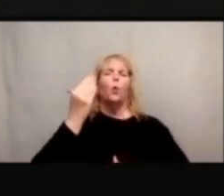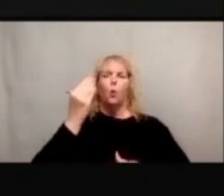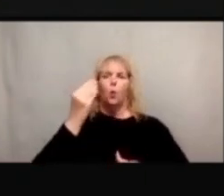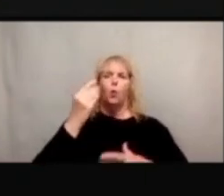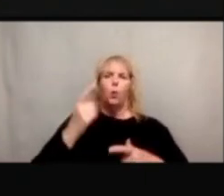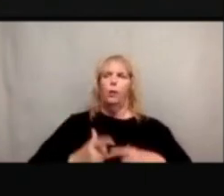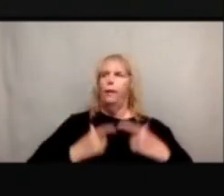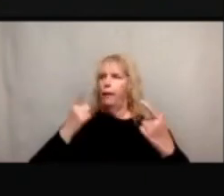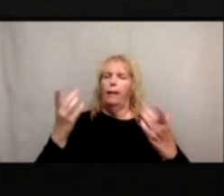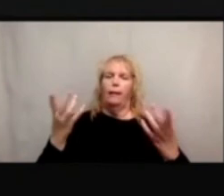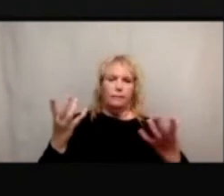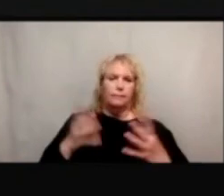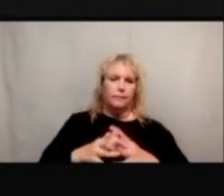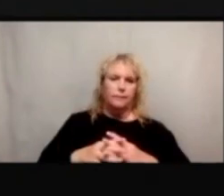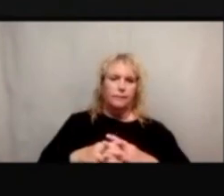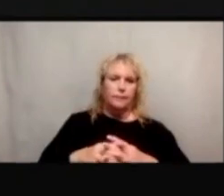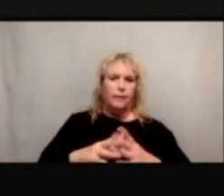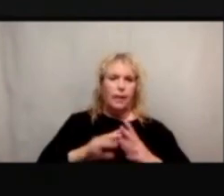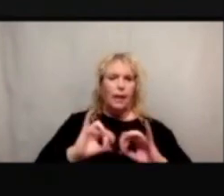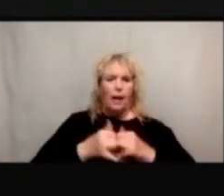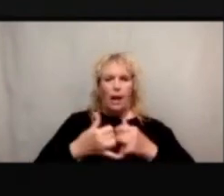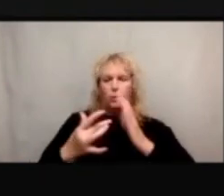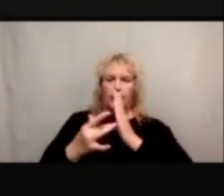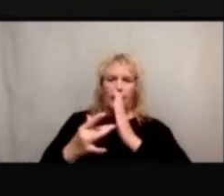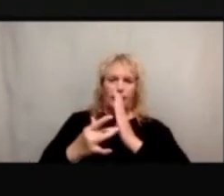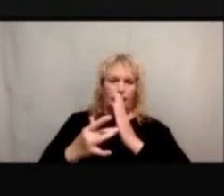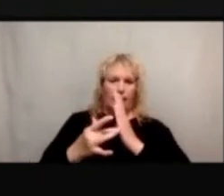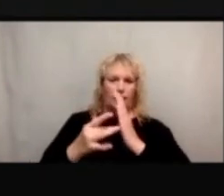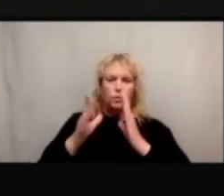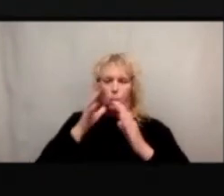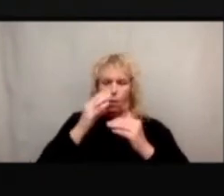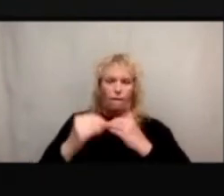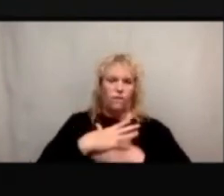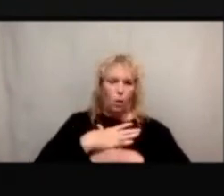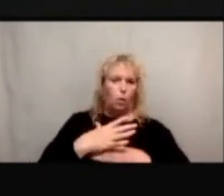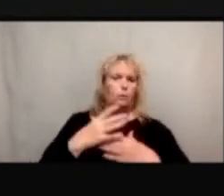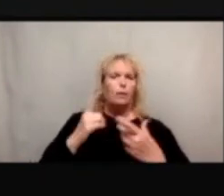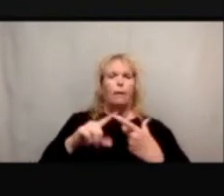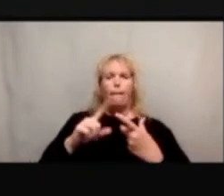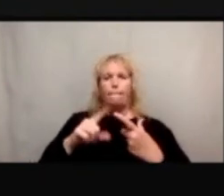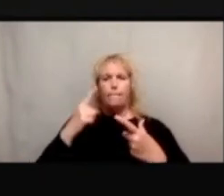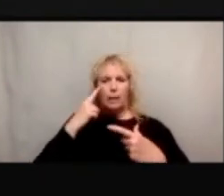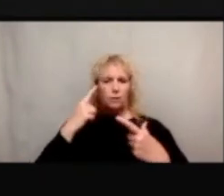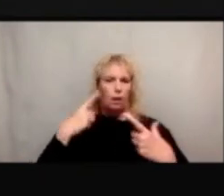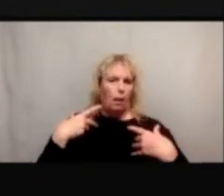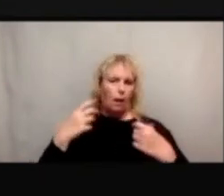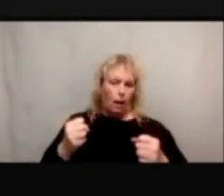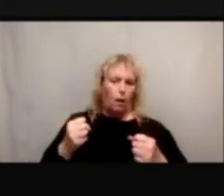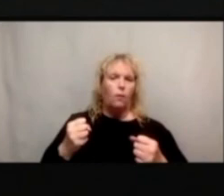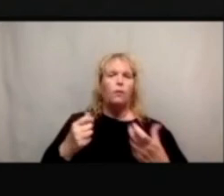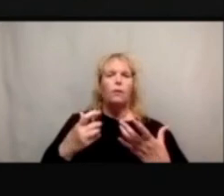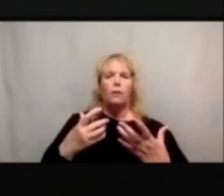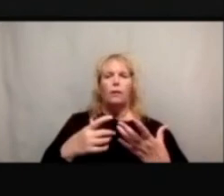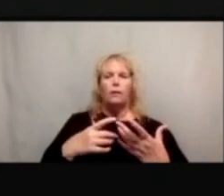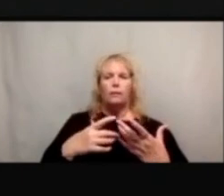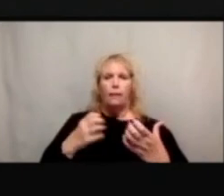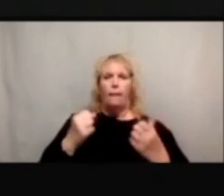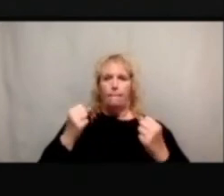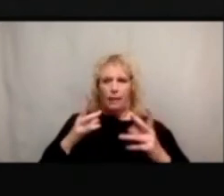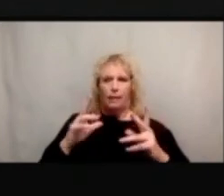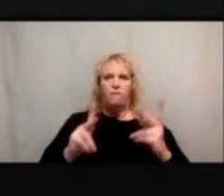heard about how technology can play a role and some of the mental health and other challenges that many families are